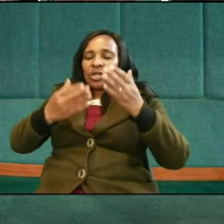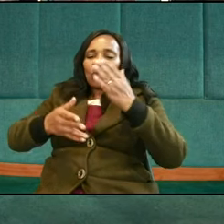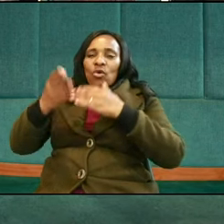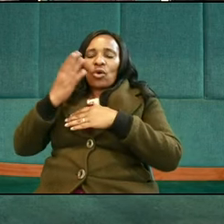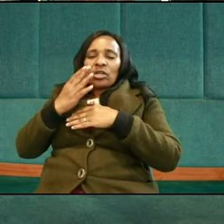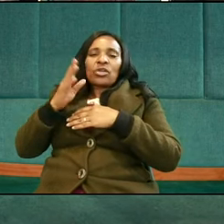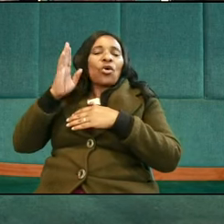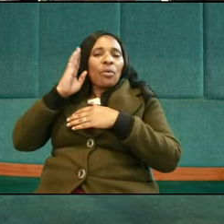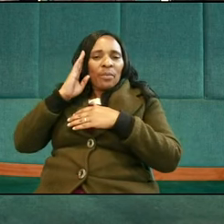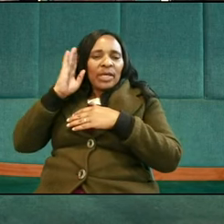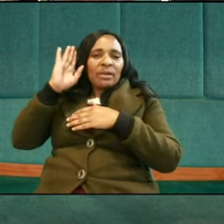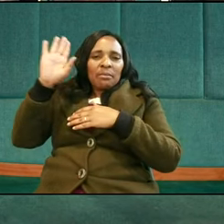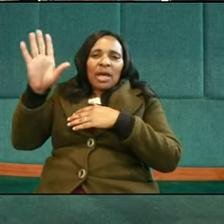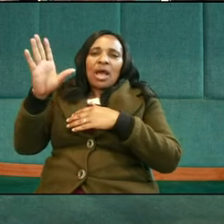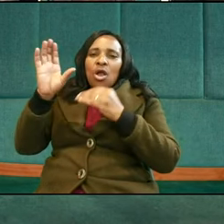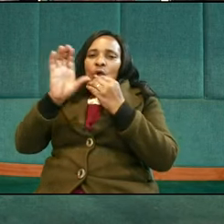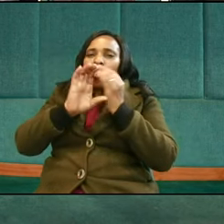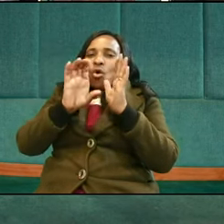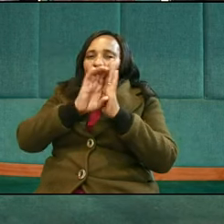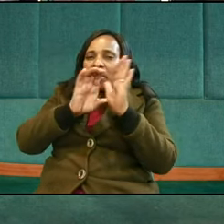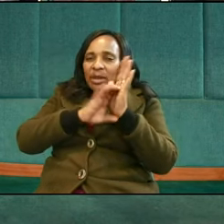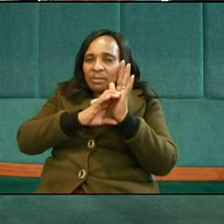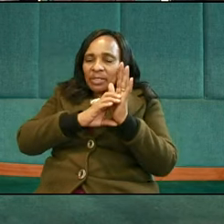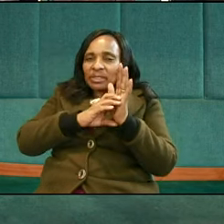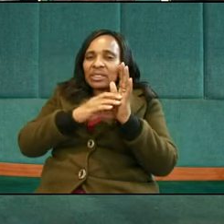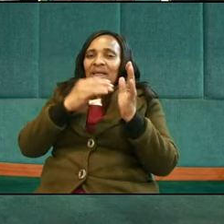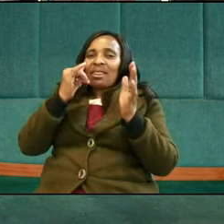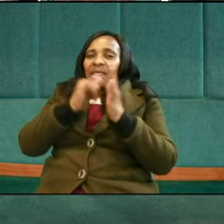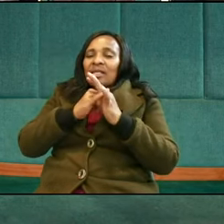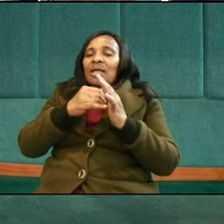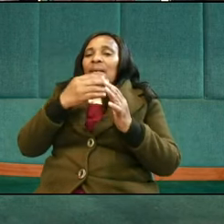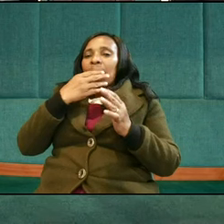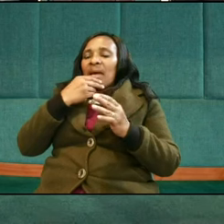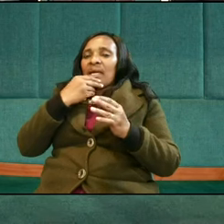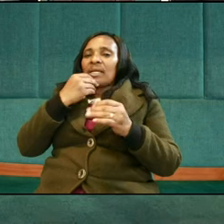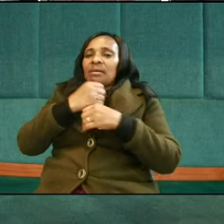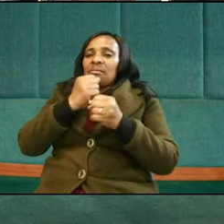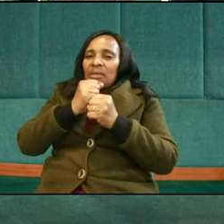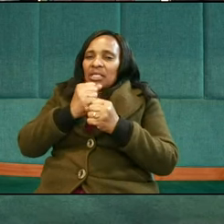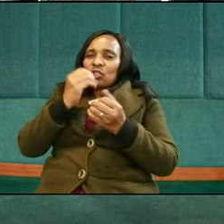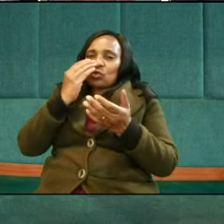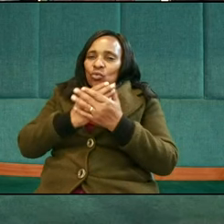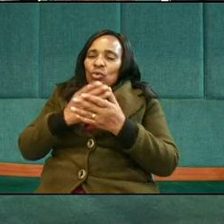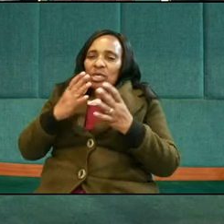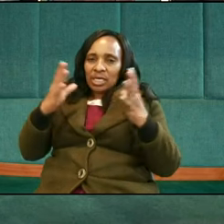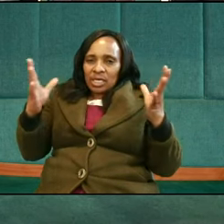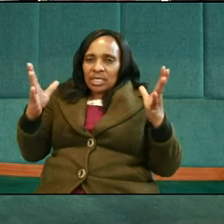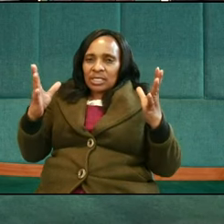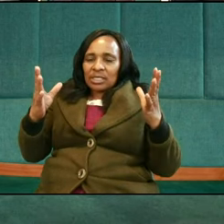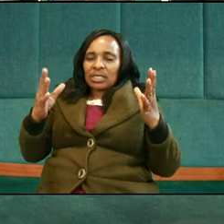and obeying his commandments that a man is made truly great.